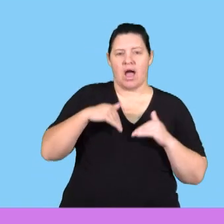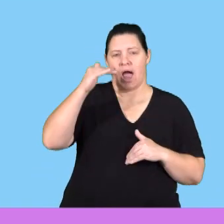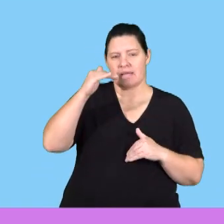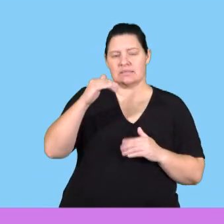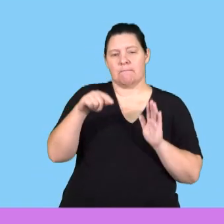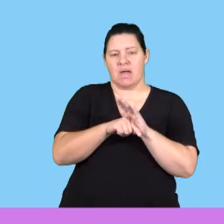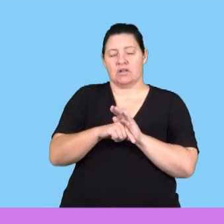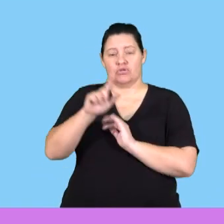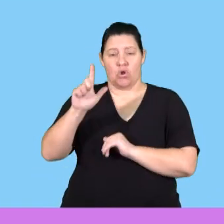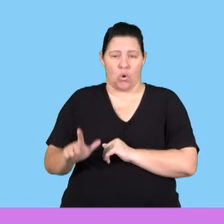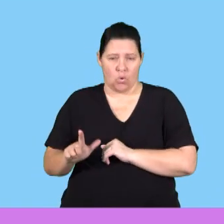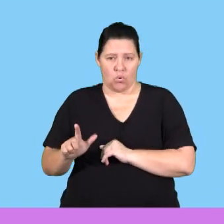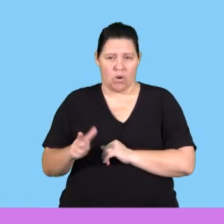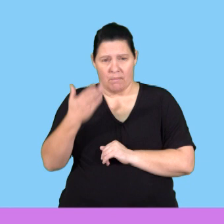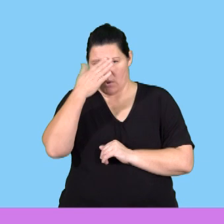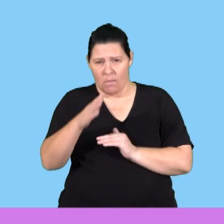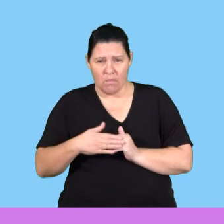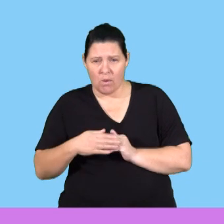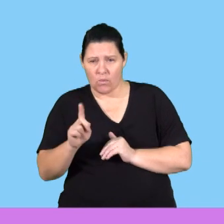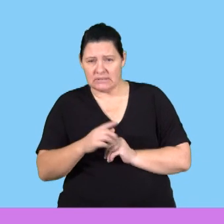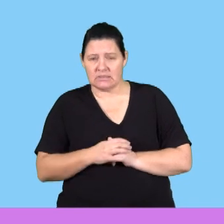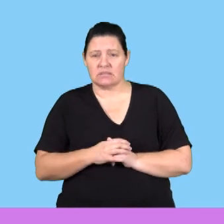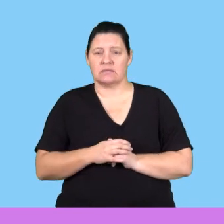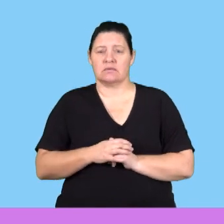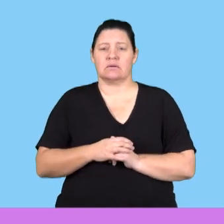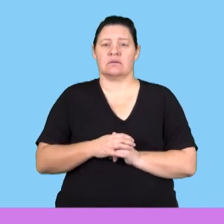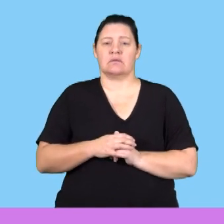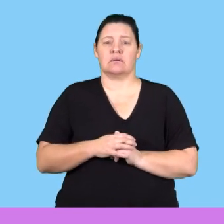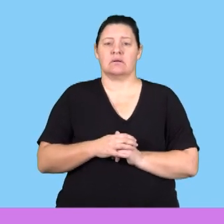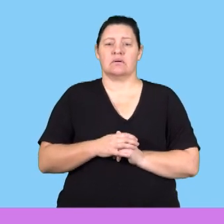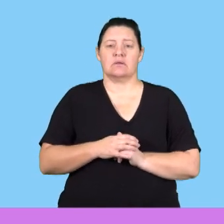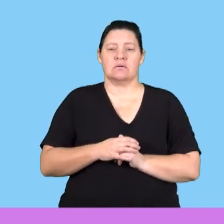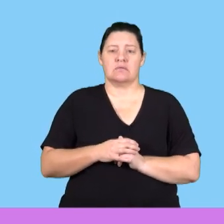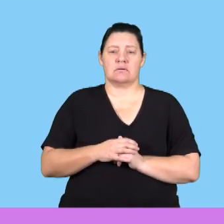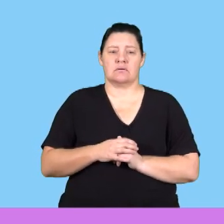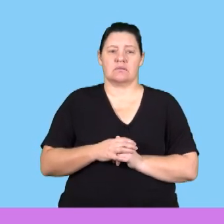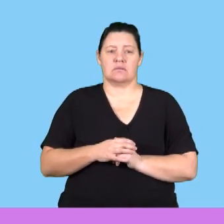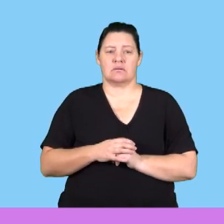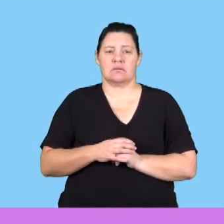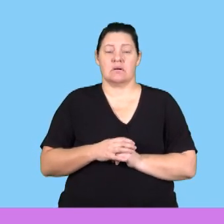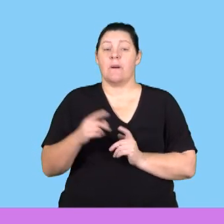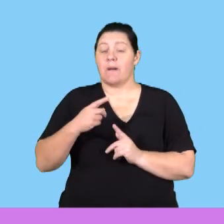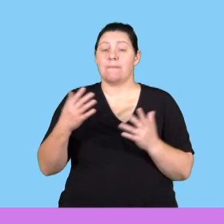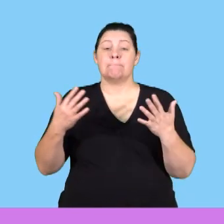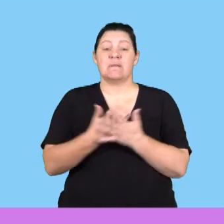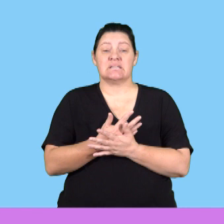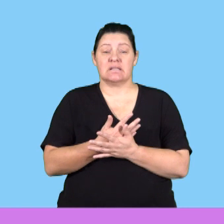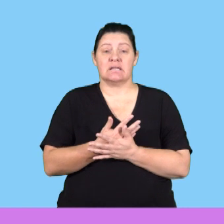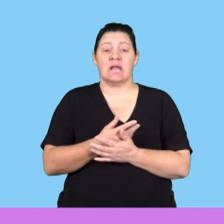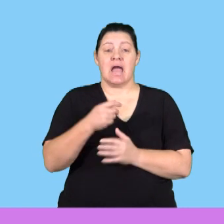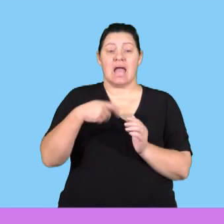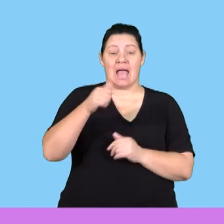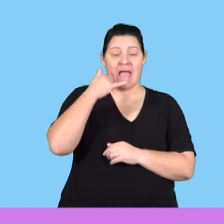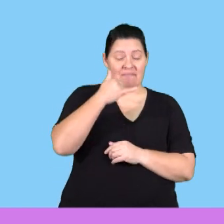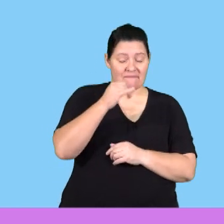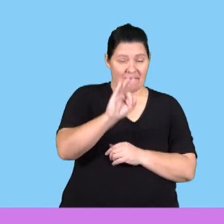range equals highest minus lowest value, what else do I know? It says here, okay, calculate the missing value